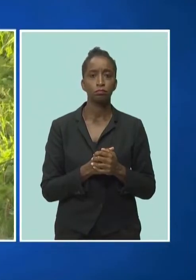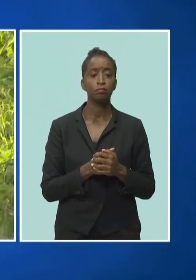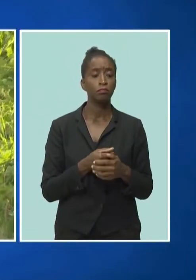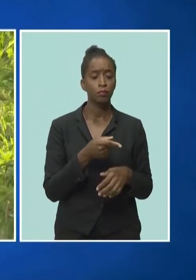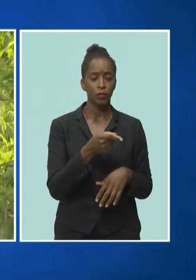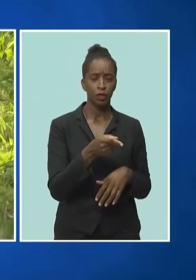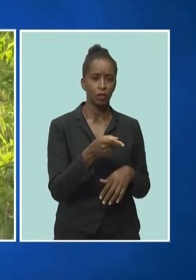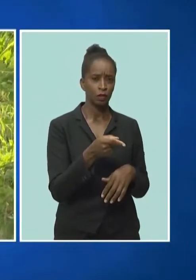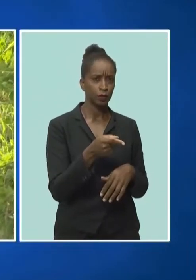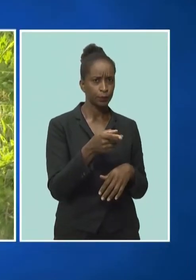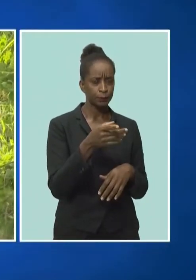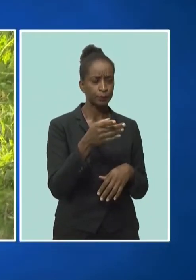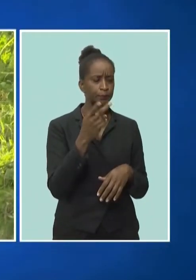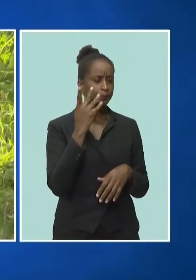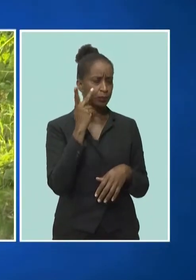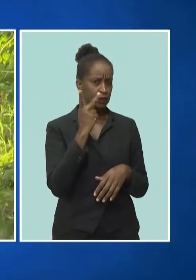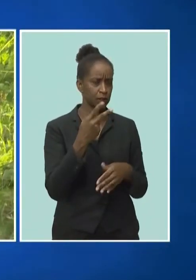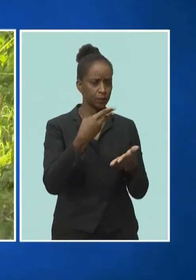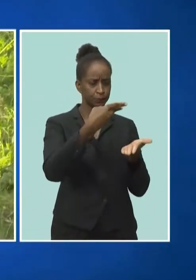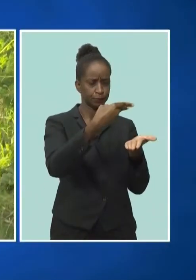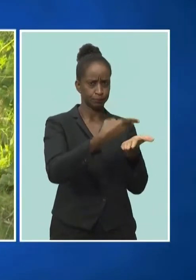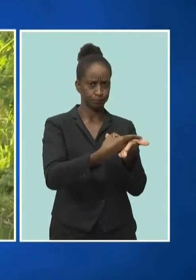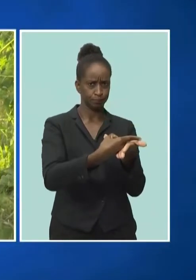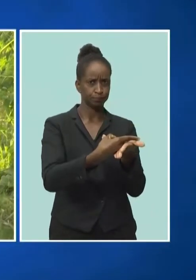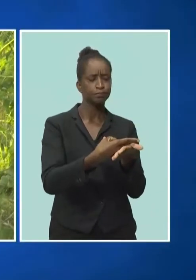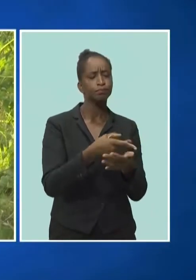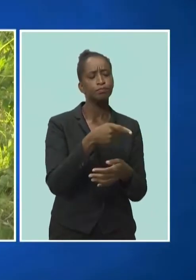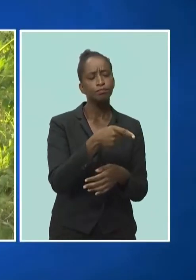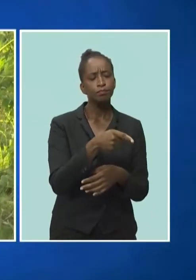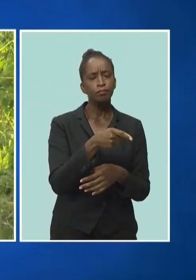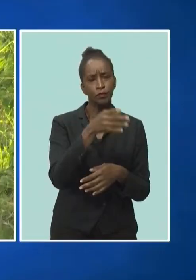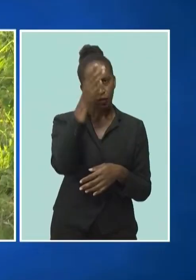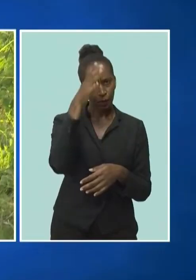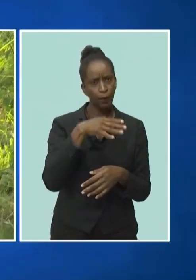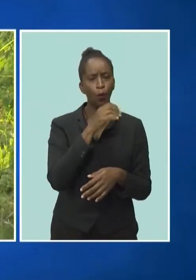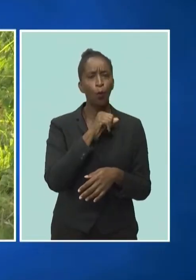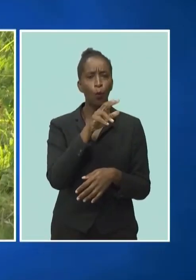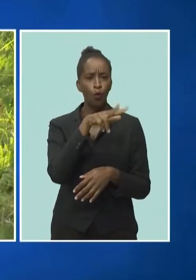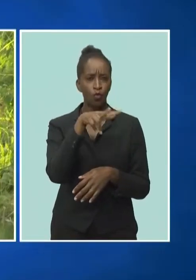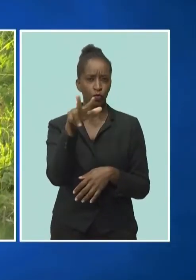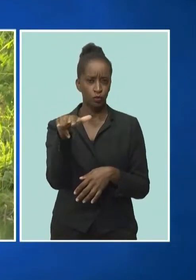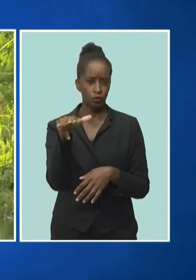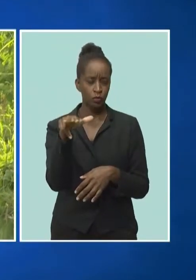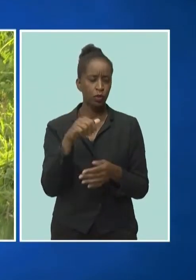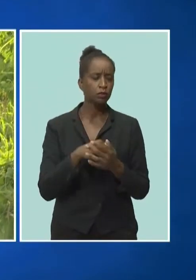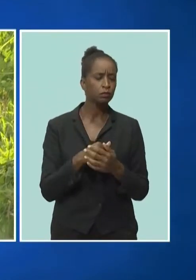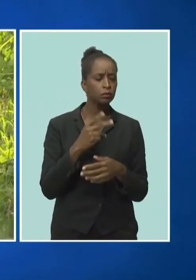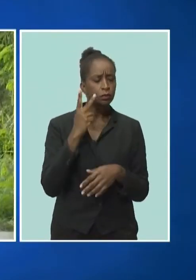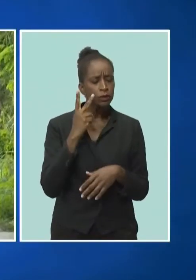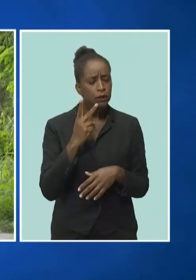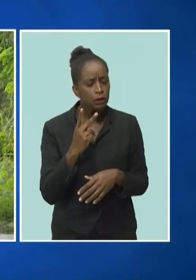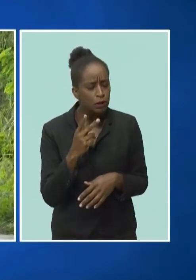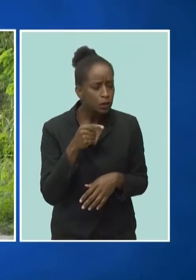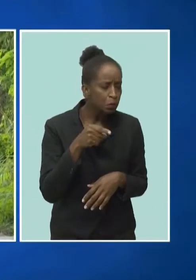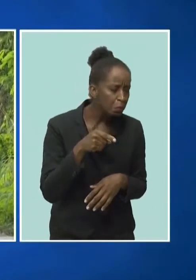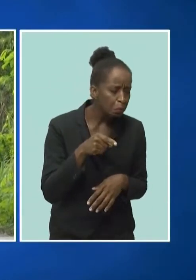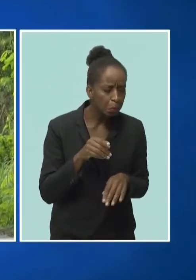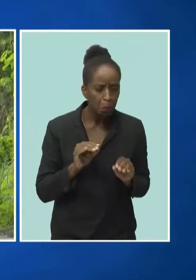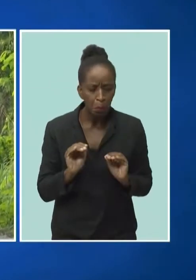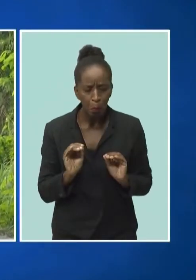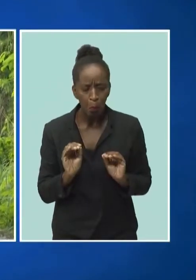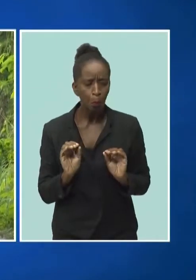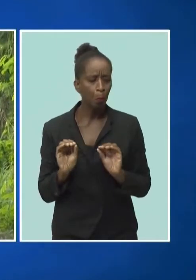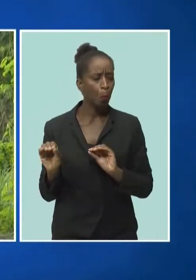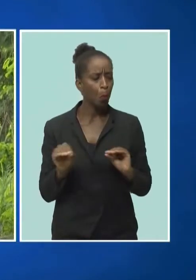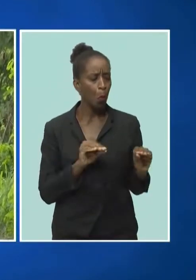body of a 33-year-old of Silver Hill, Christchurch, was discovered motionless at about 8 minutes to 11